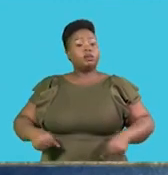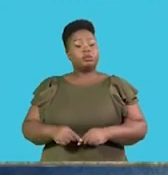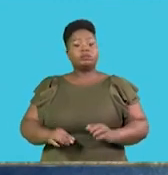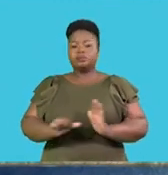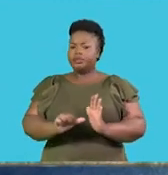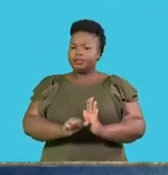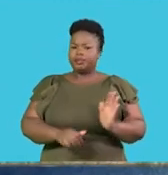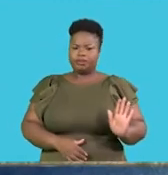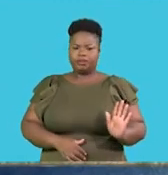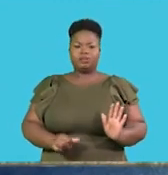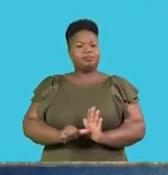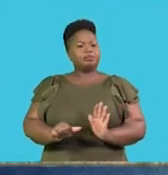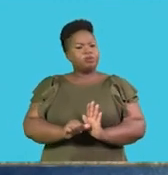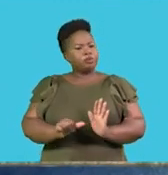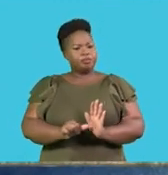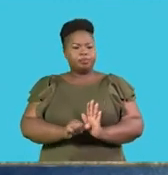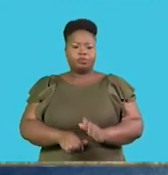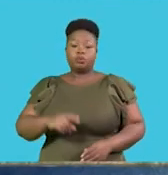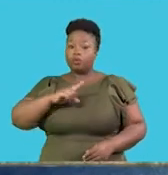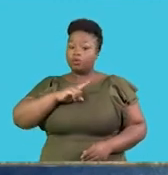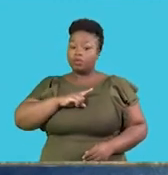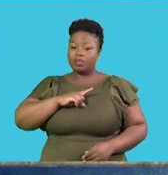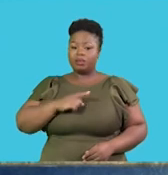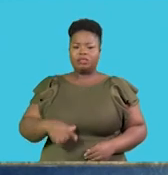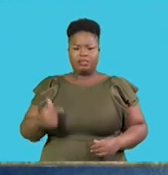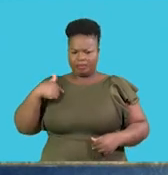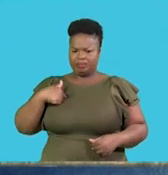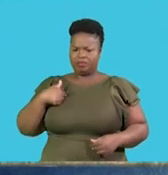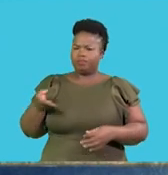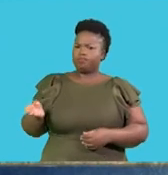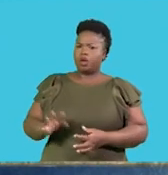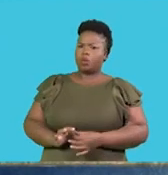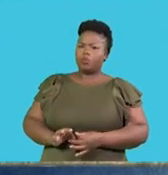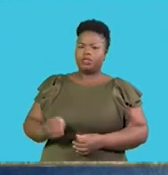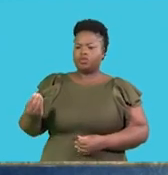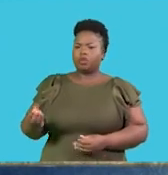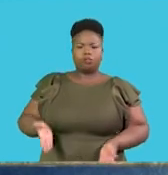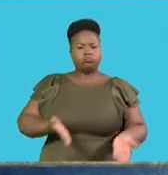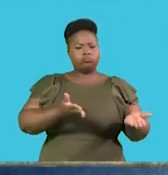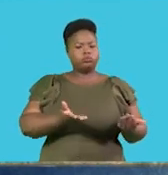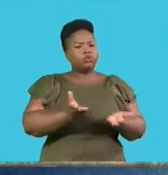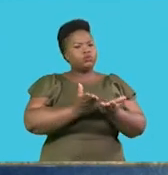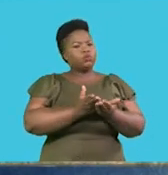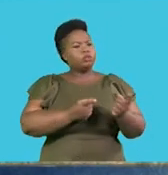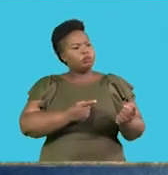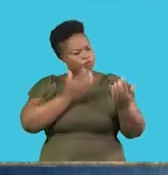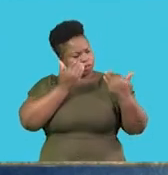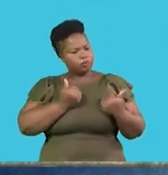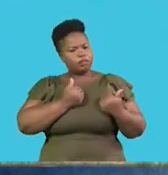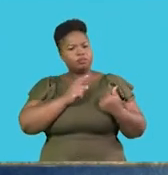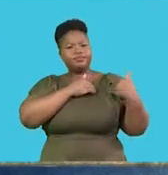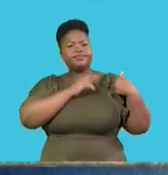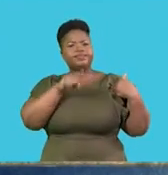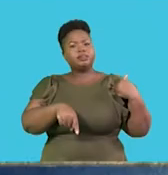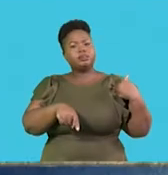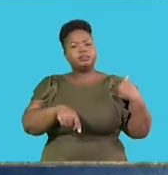important. It's very much important, because if I am at home, I send my child to school, I expect my child to be safe, and